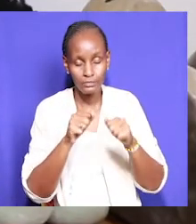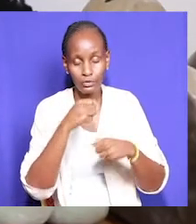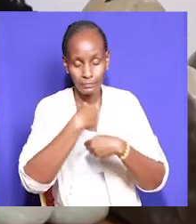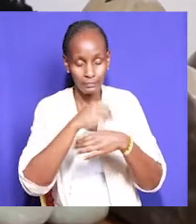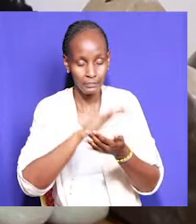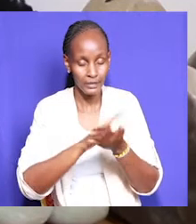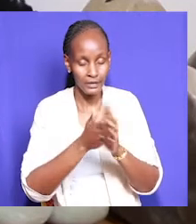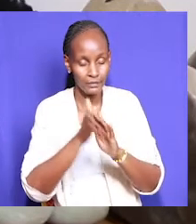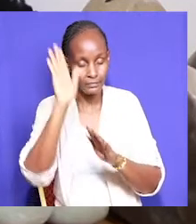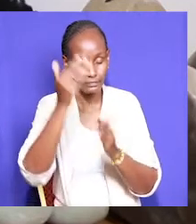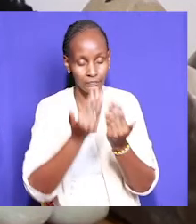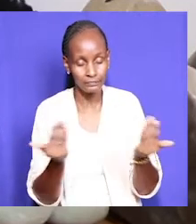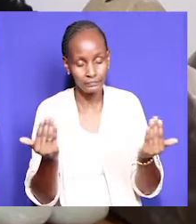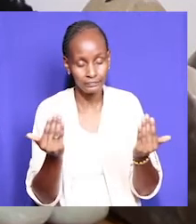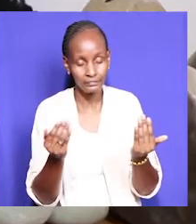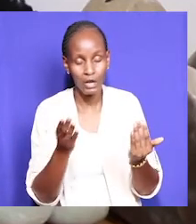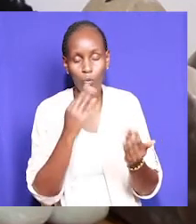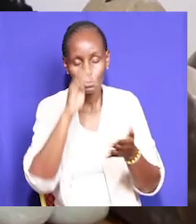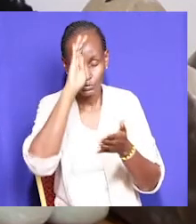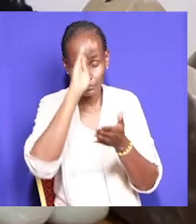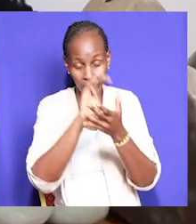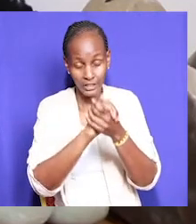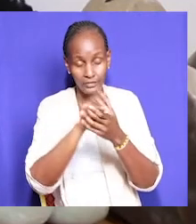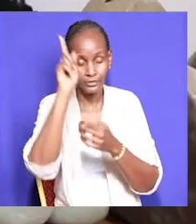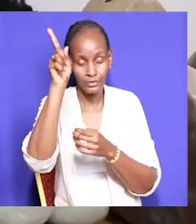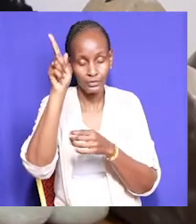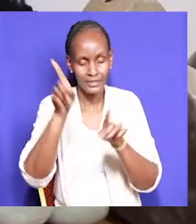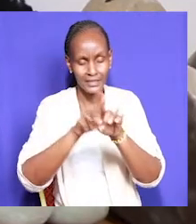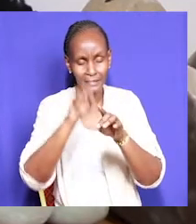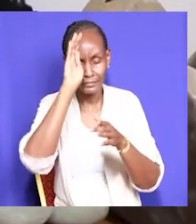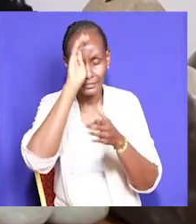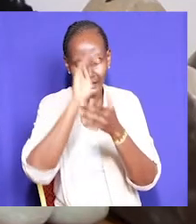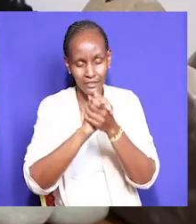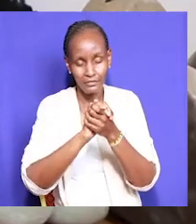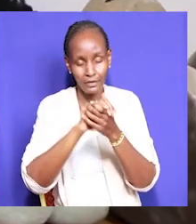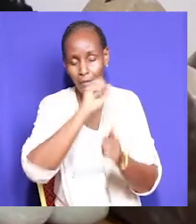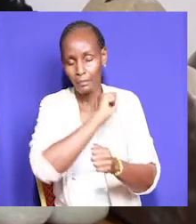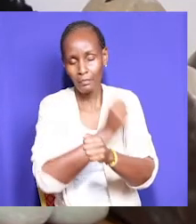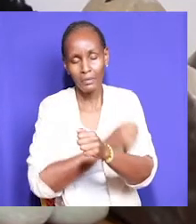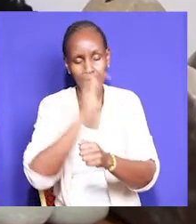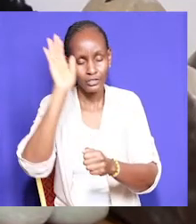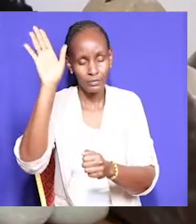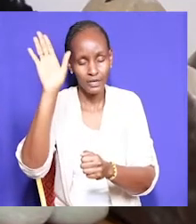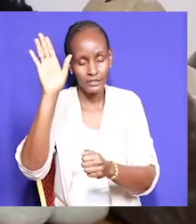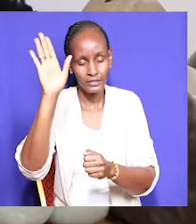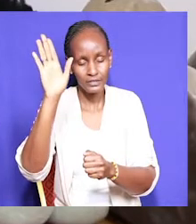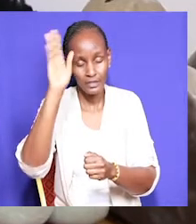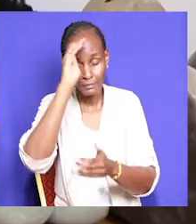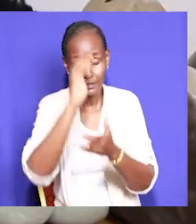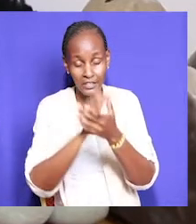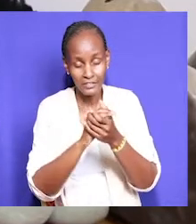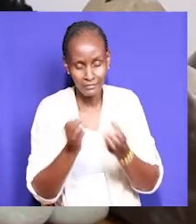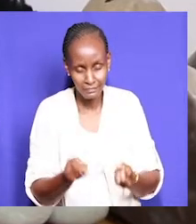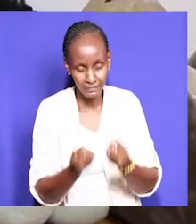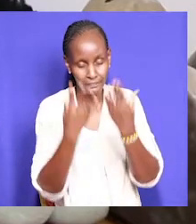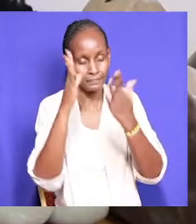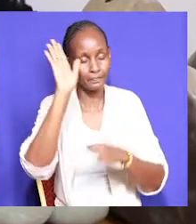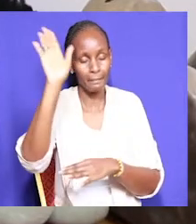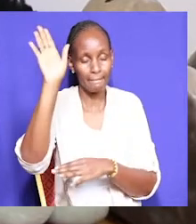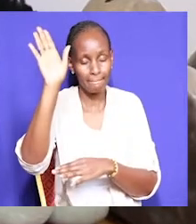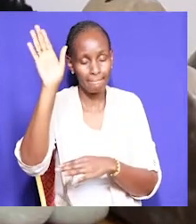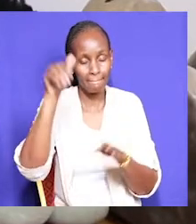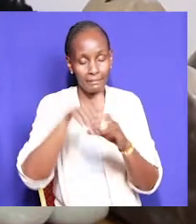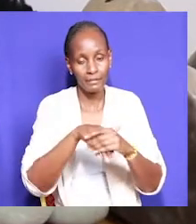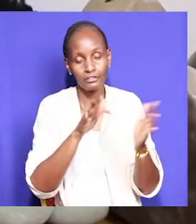child. I want to believe in you. I want to believe in your powers. I want to believe in your miracles.